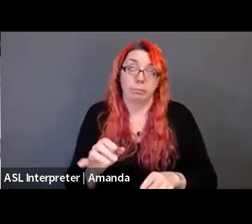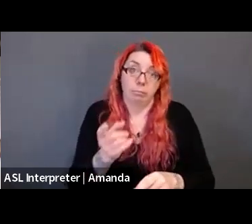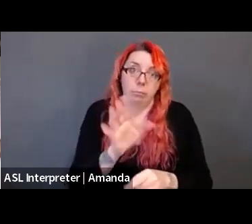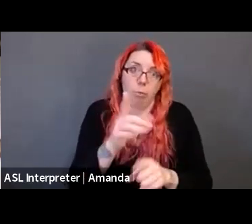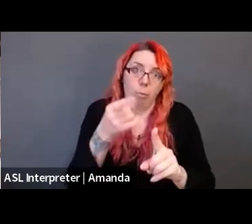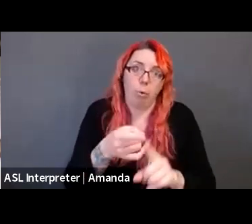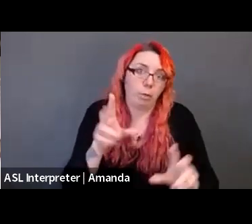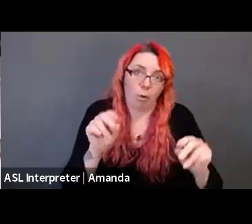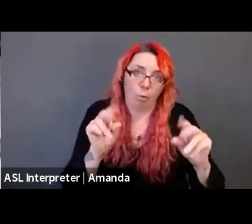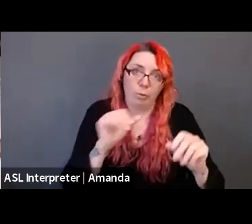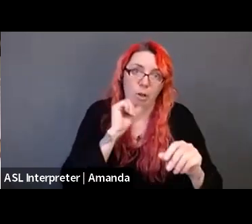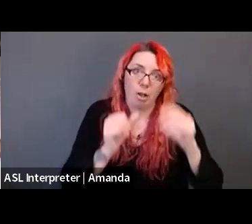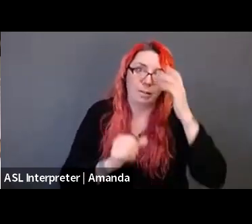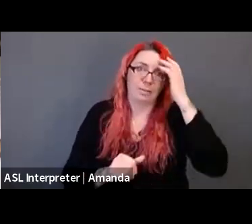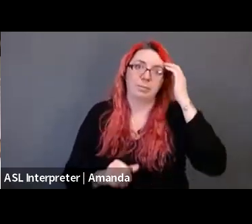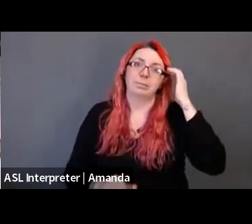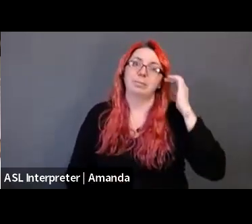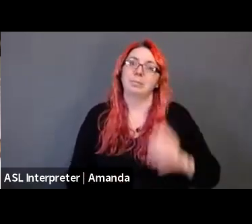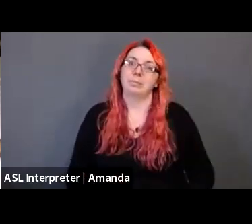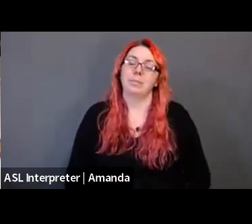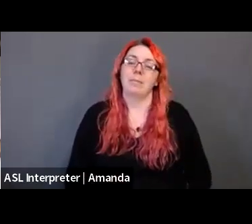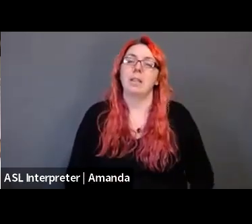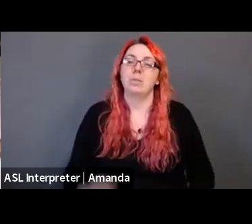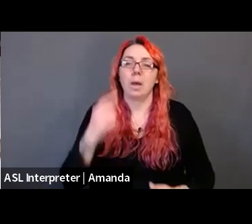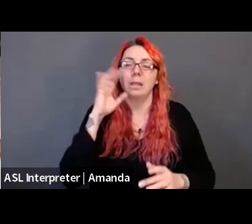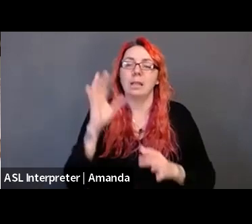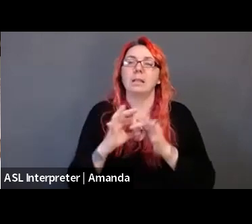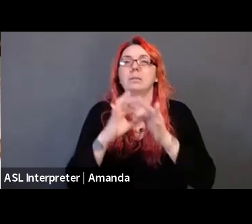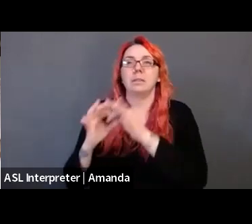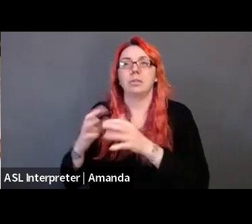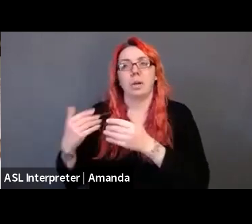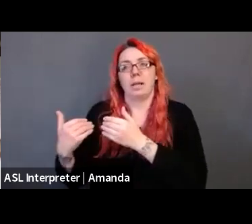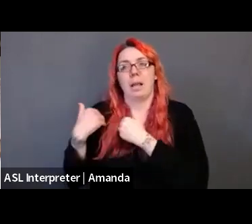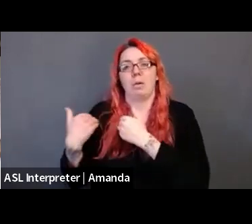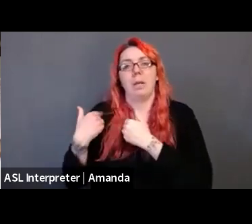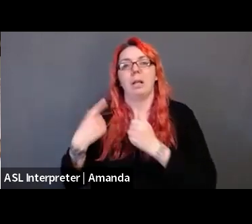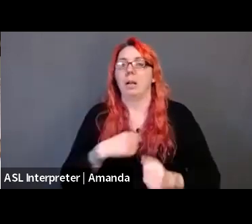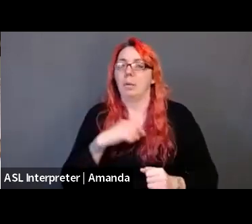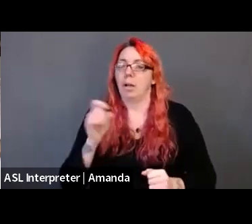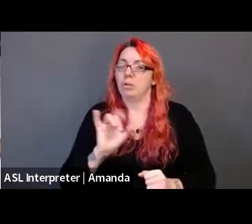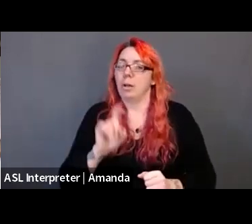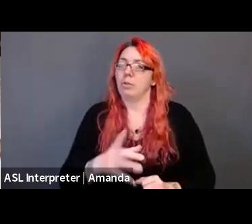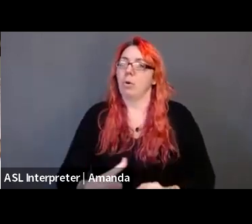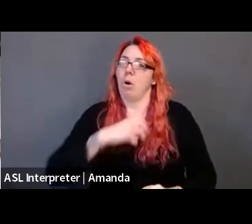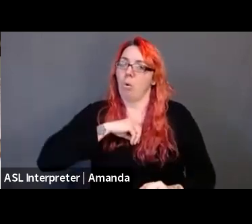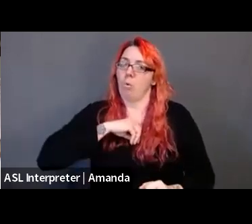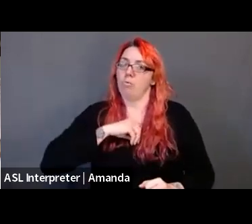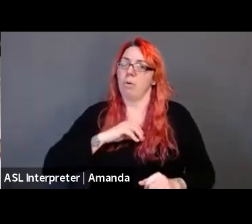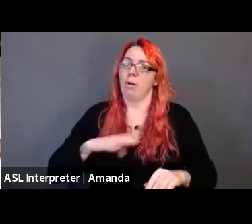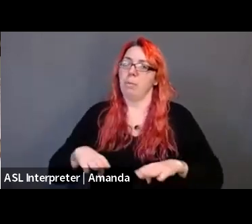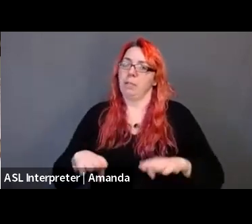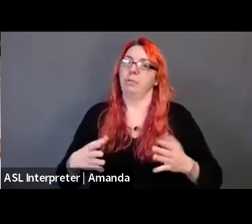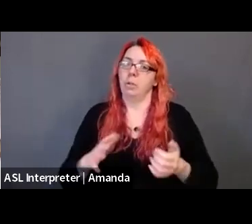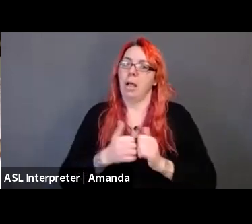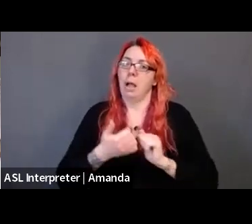key. And so it's really unpacking that in terms of accountability. And I think I'm going to the other extreme now. And I think of one example I had many years ago was I was doing